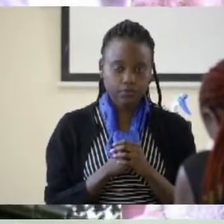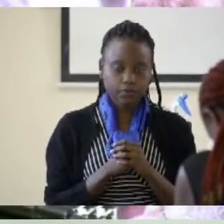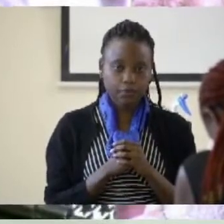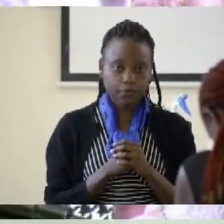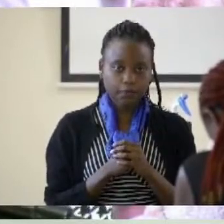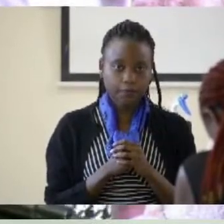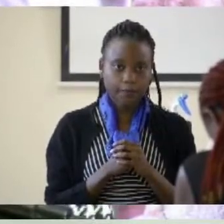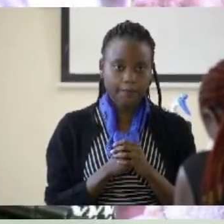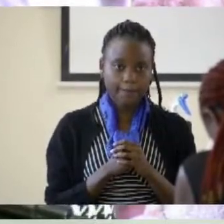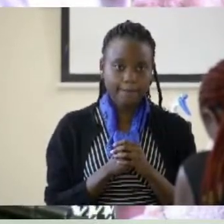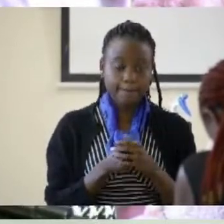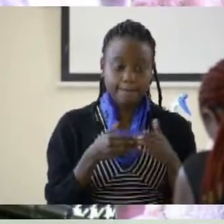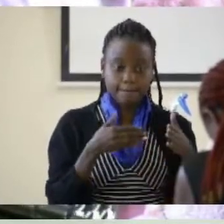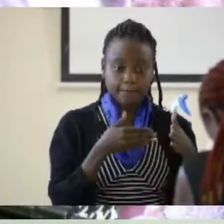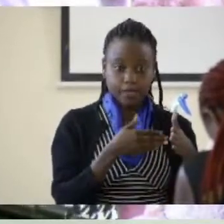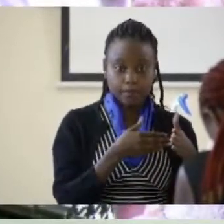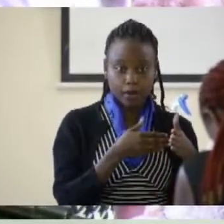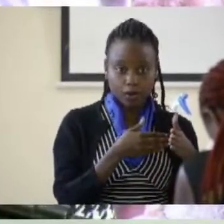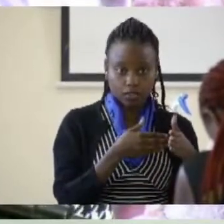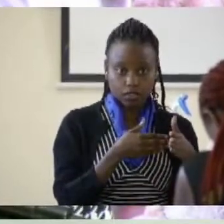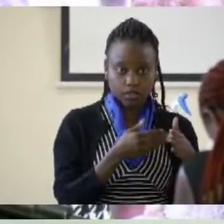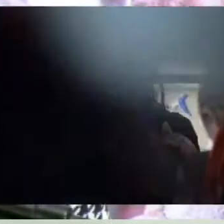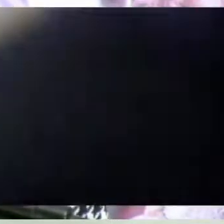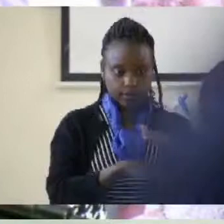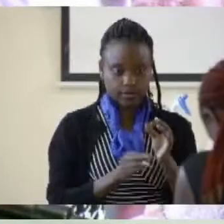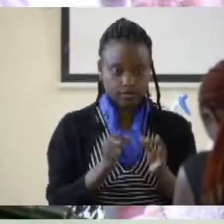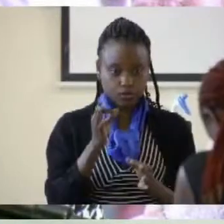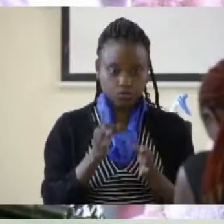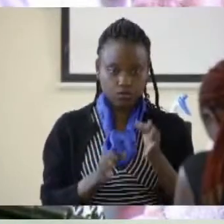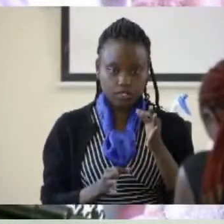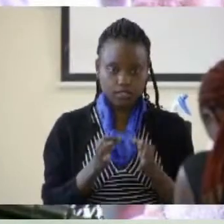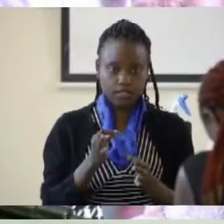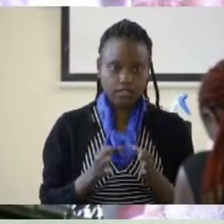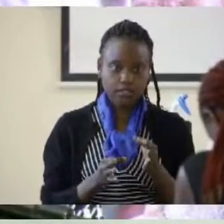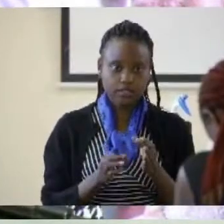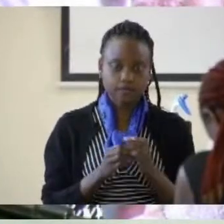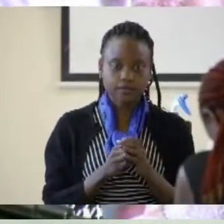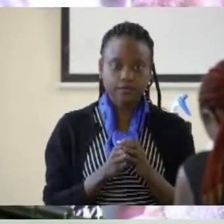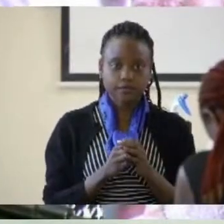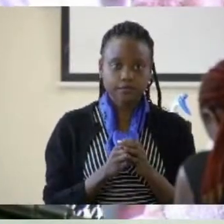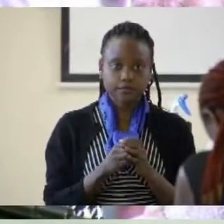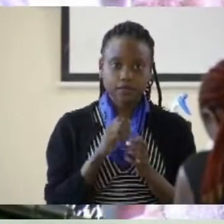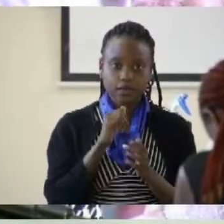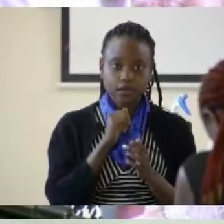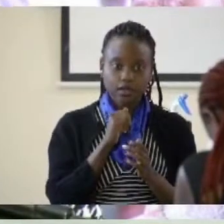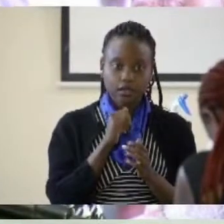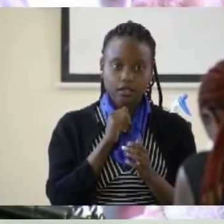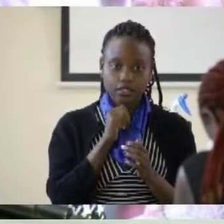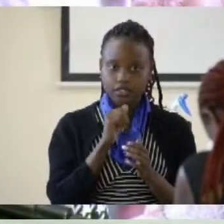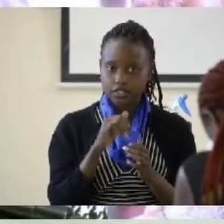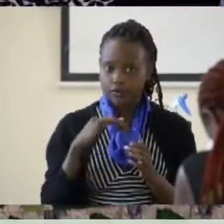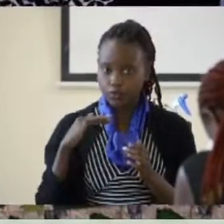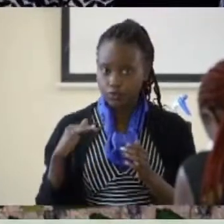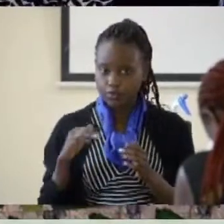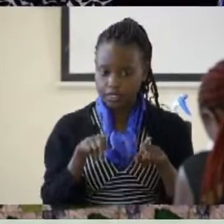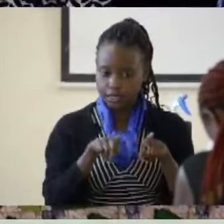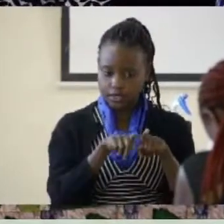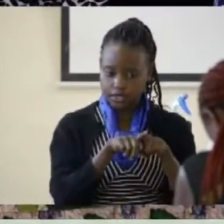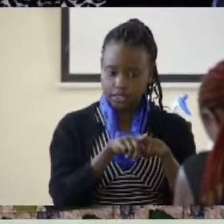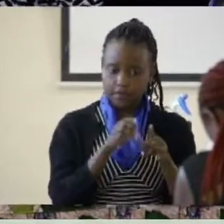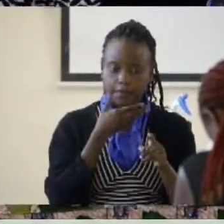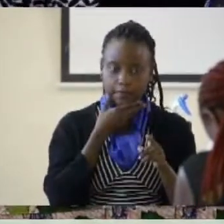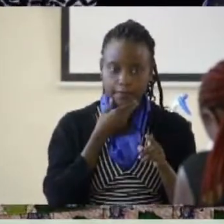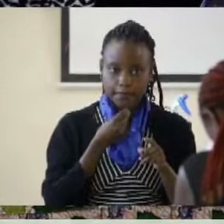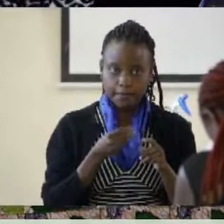this of course hinders our access, the access to justice. And this is not just for the women, it's also for the men on